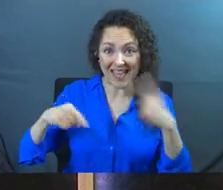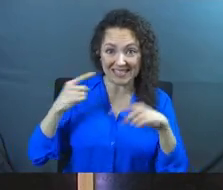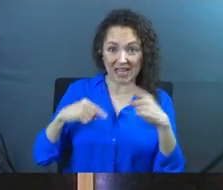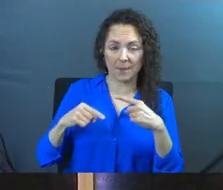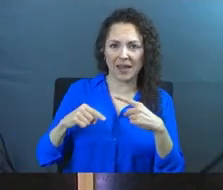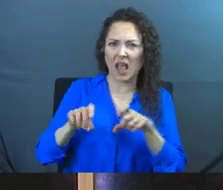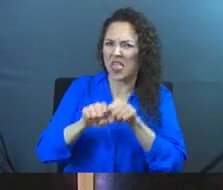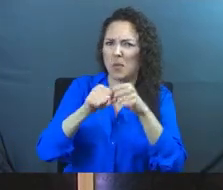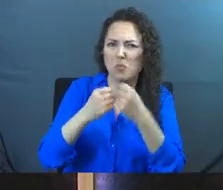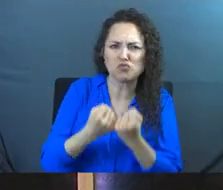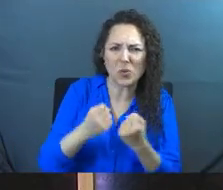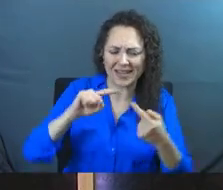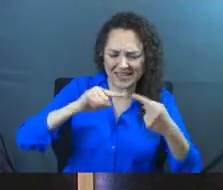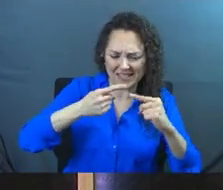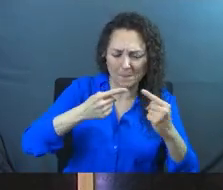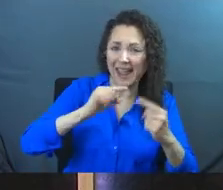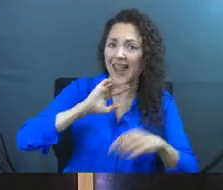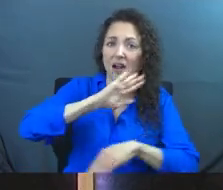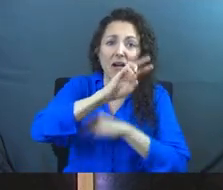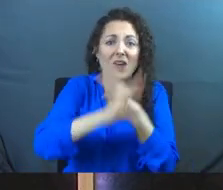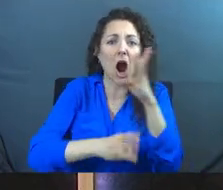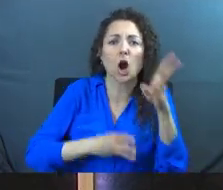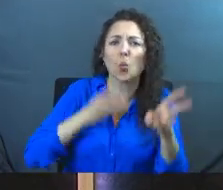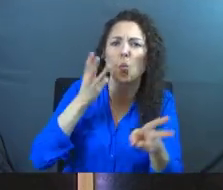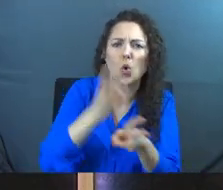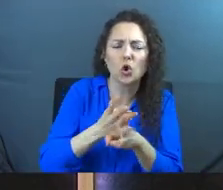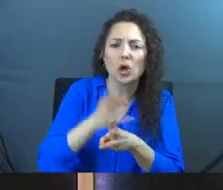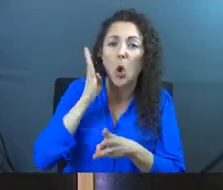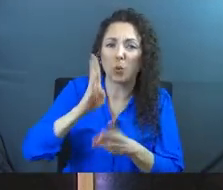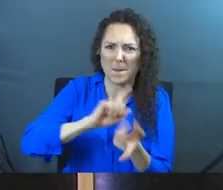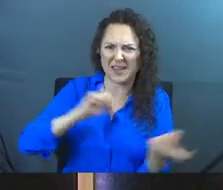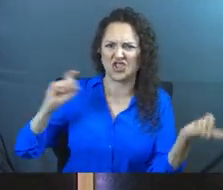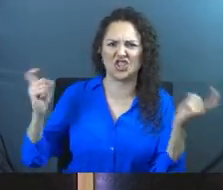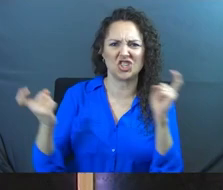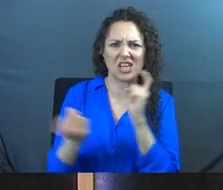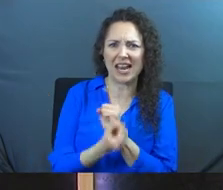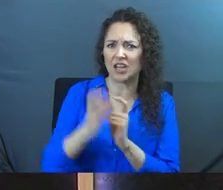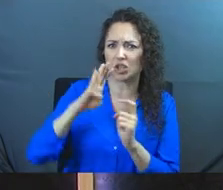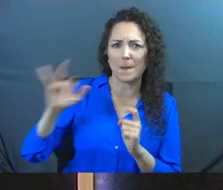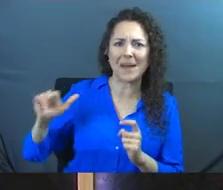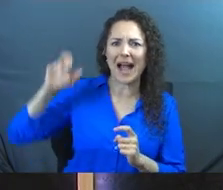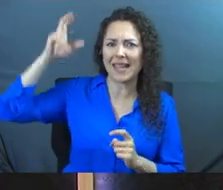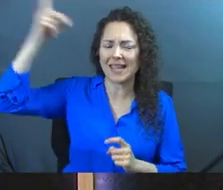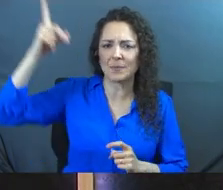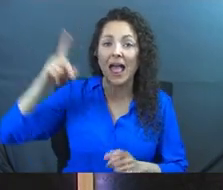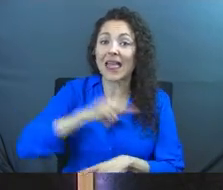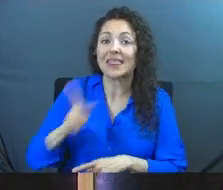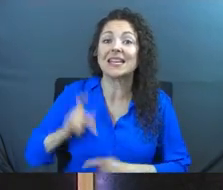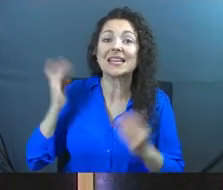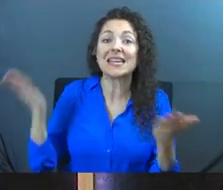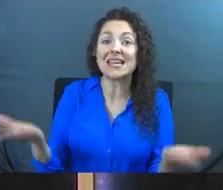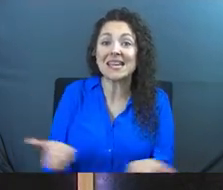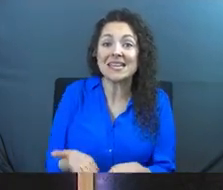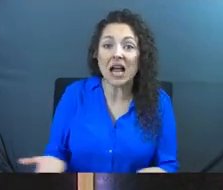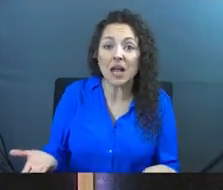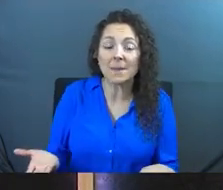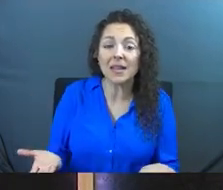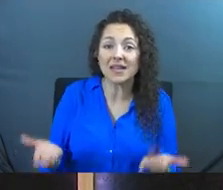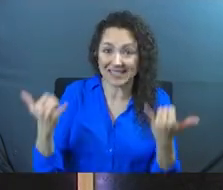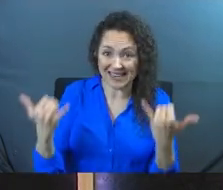brokenness and the pain of our world will get fixed one day in the kingdom of God. The kingdom is now, and it's not